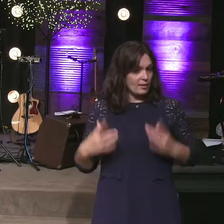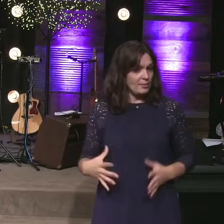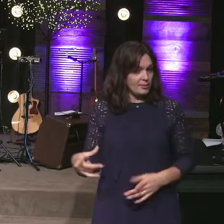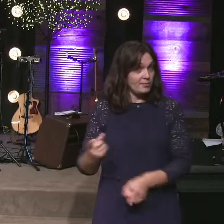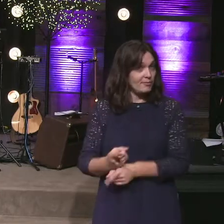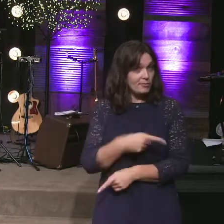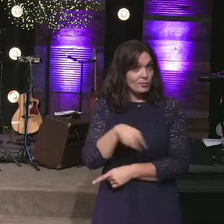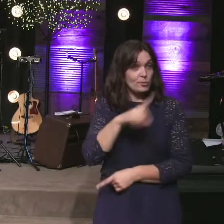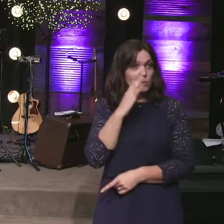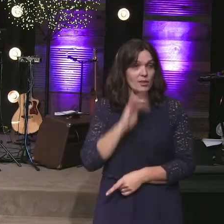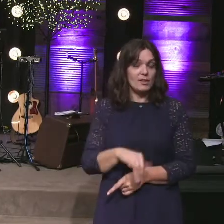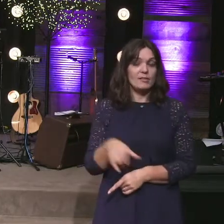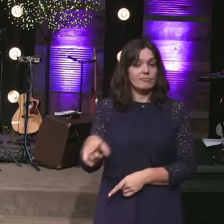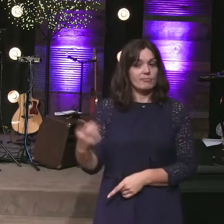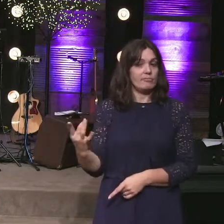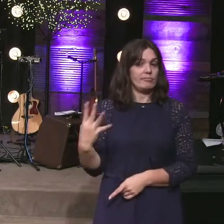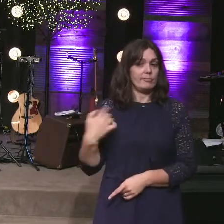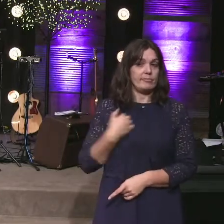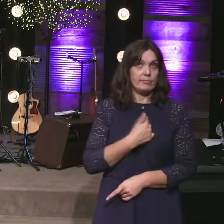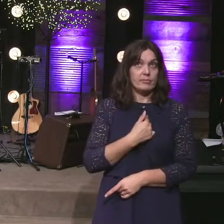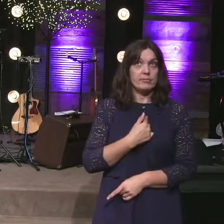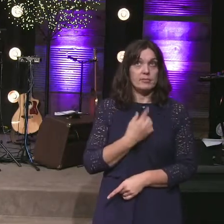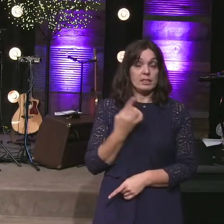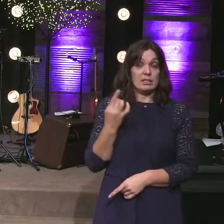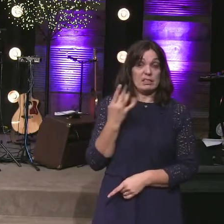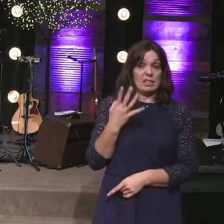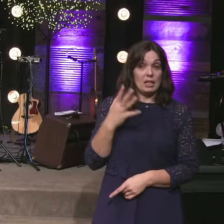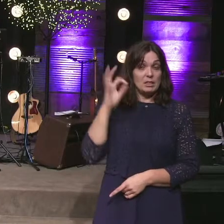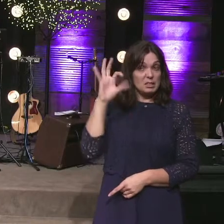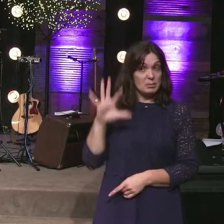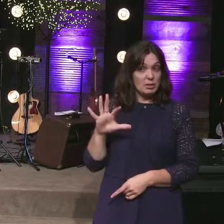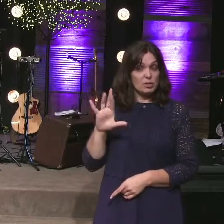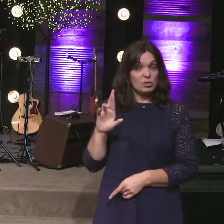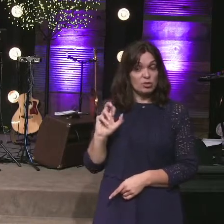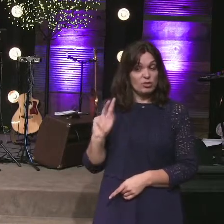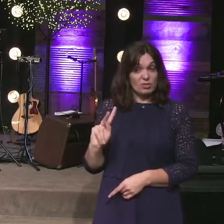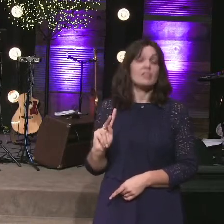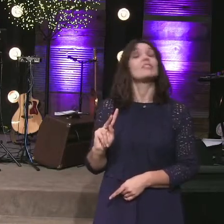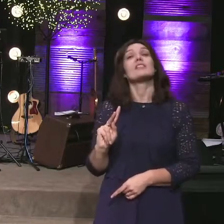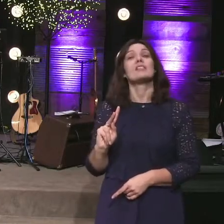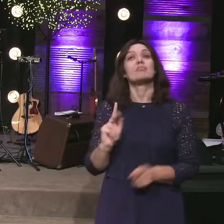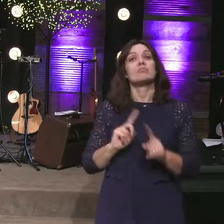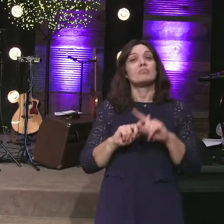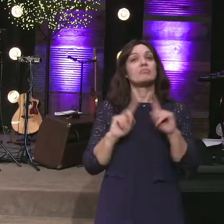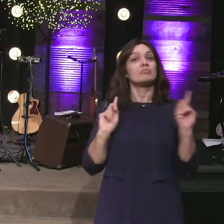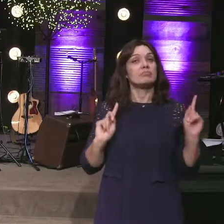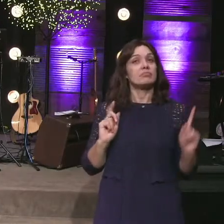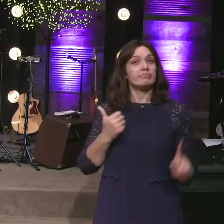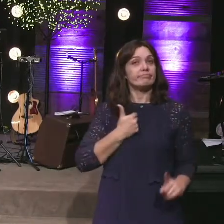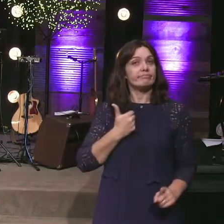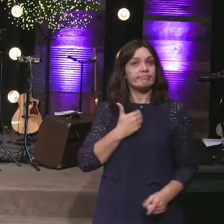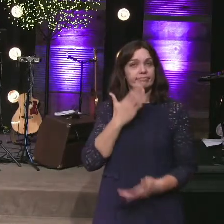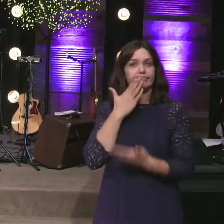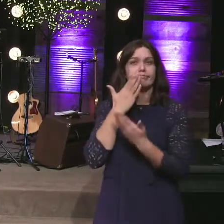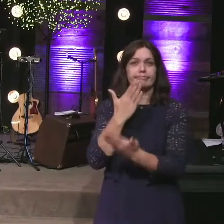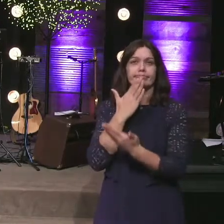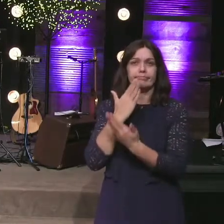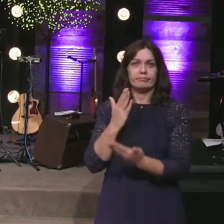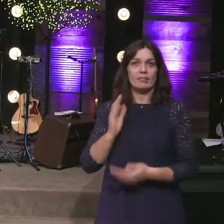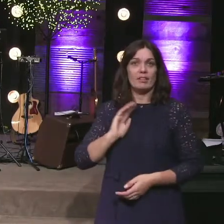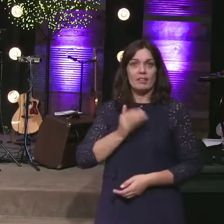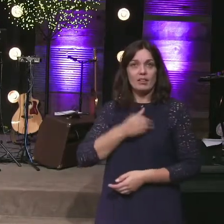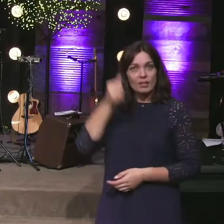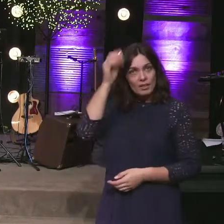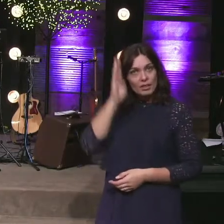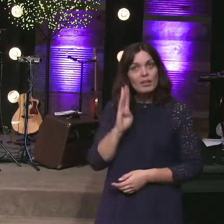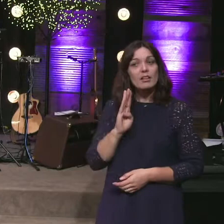He hates us. He hates Pastor Rick. But I am thankful that our God